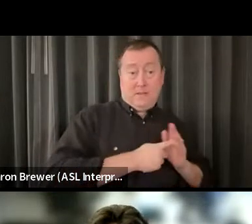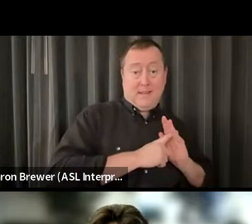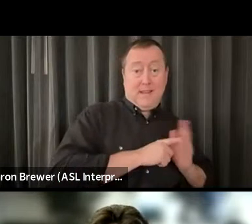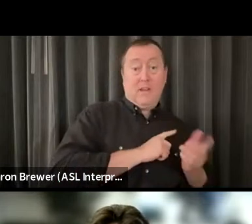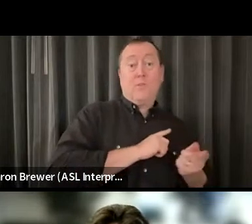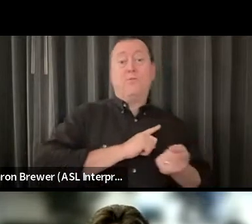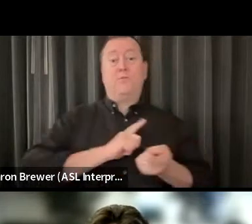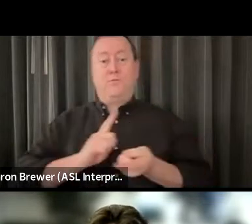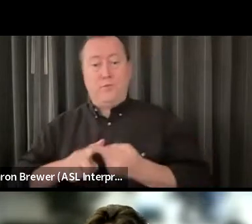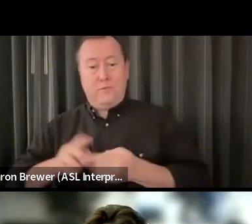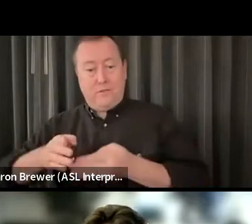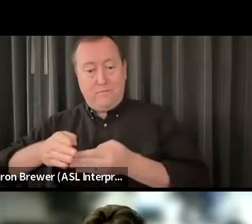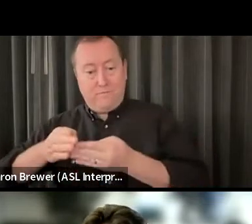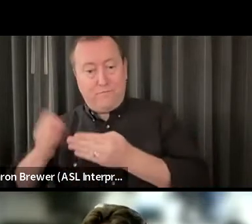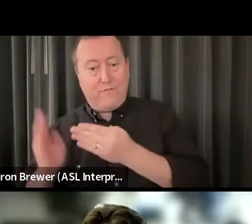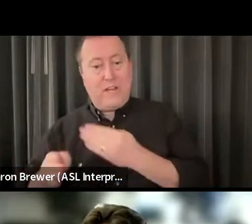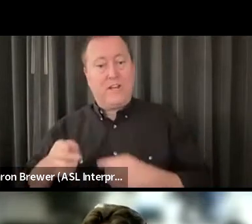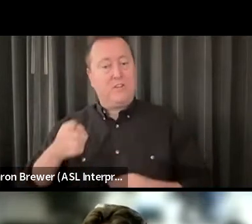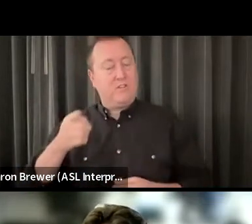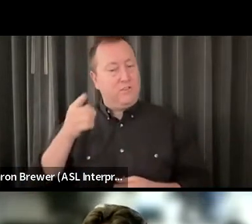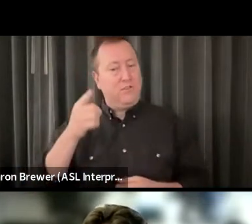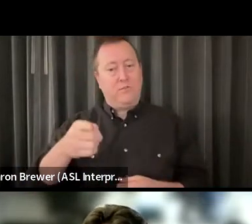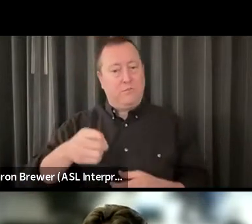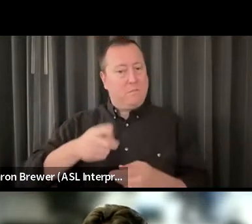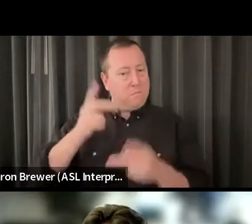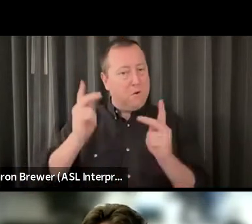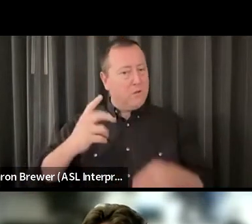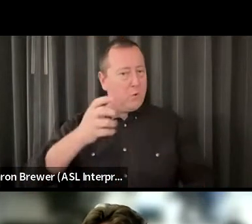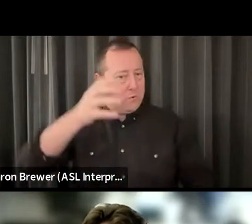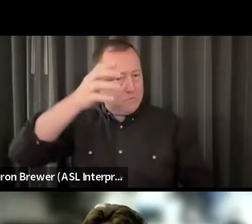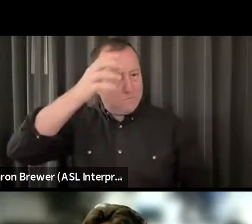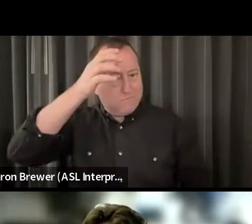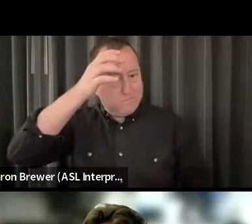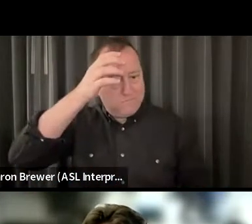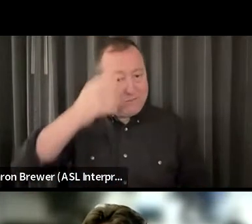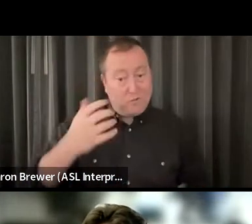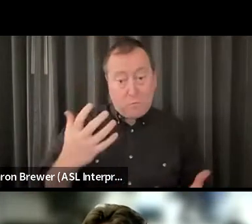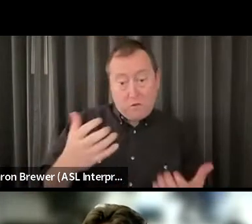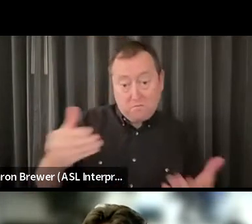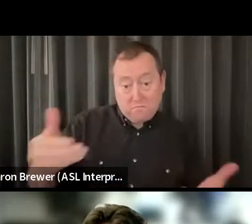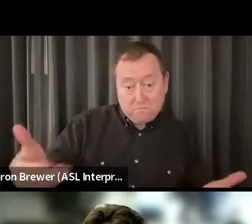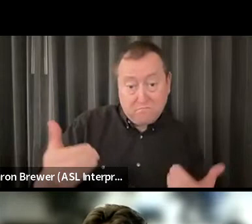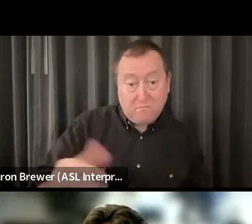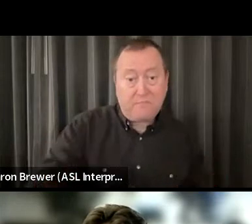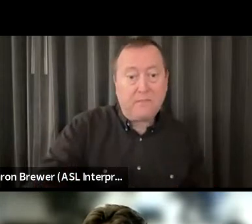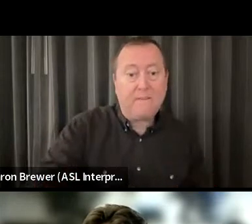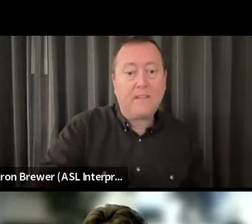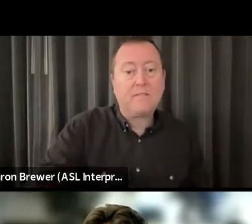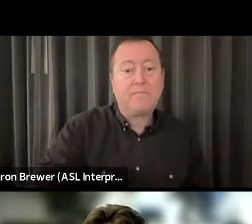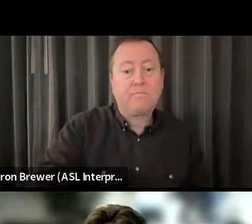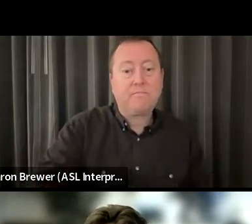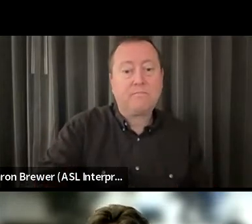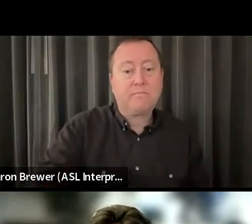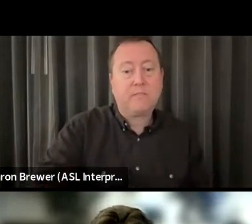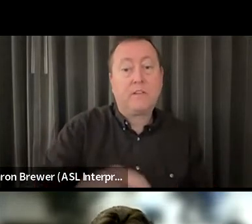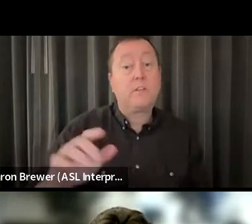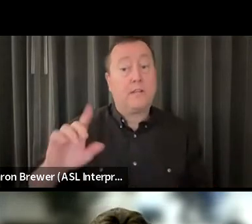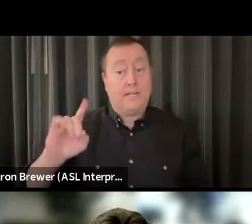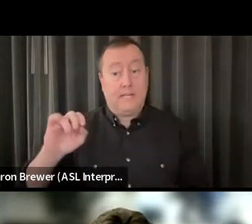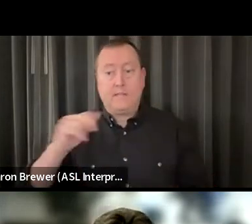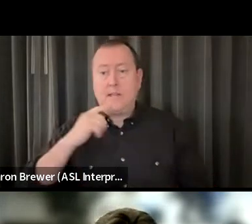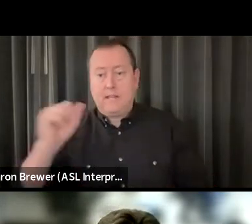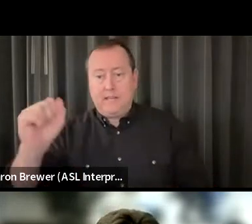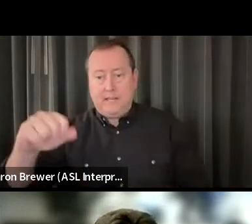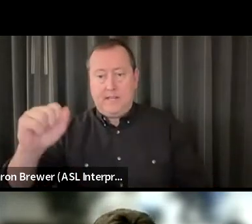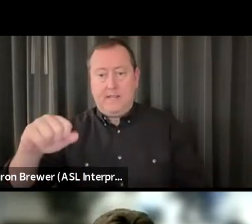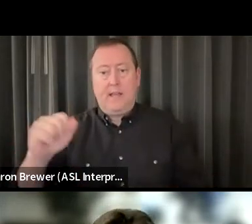So have at it. Yeah, so I would definitely like to add